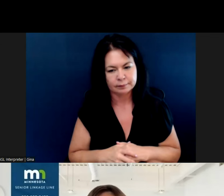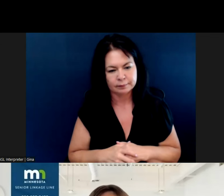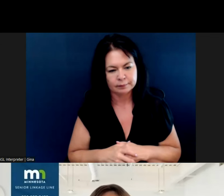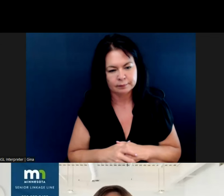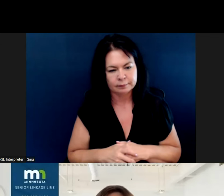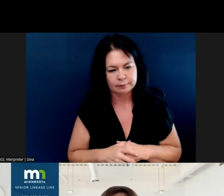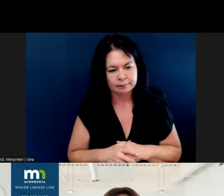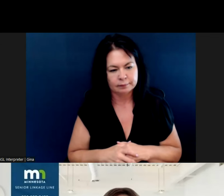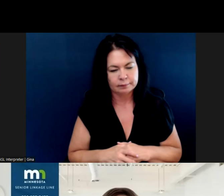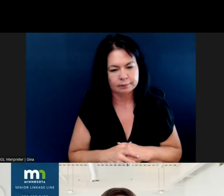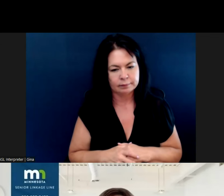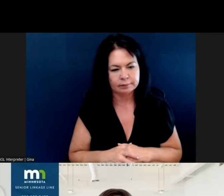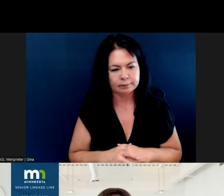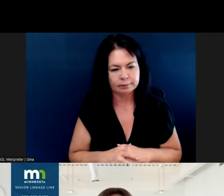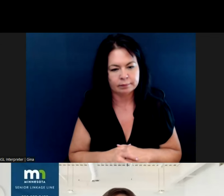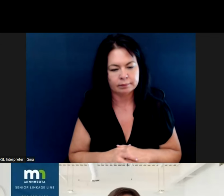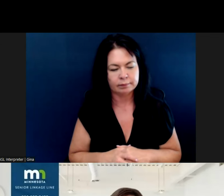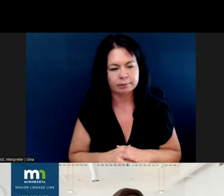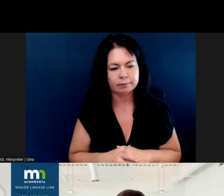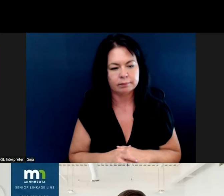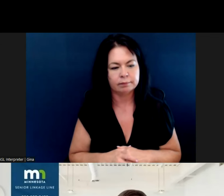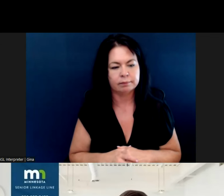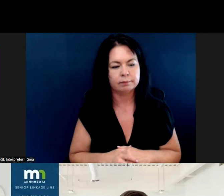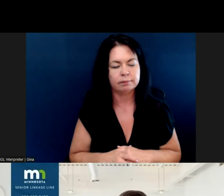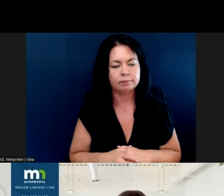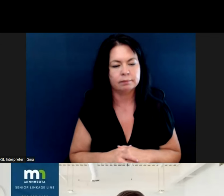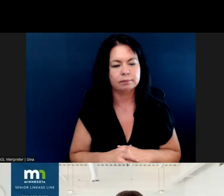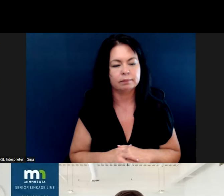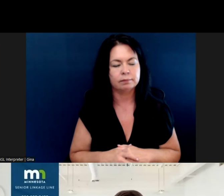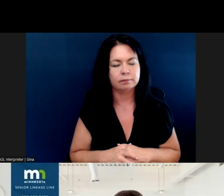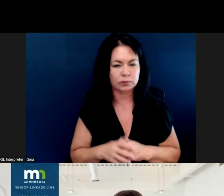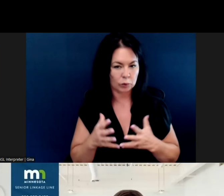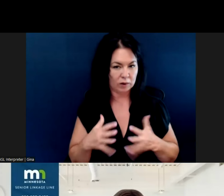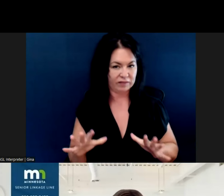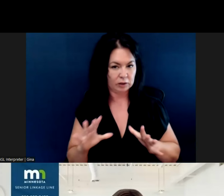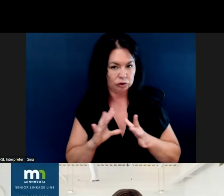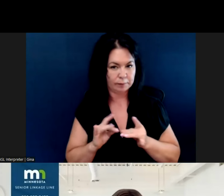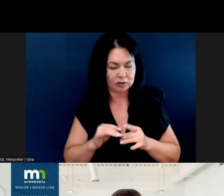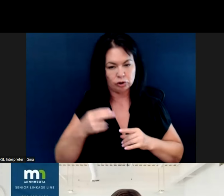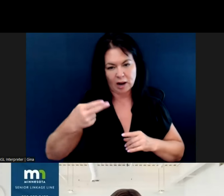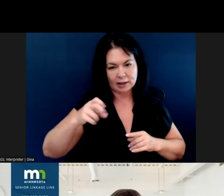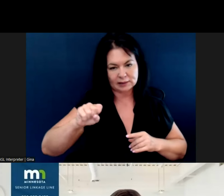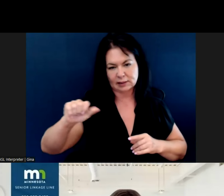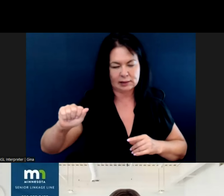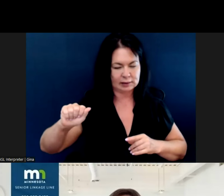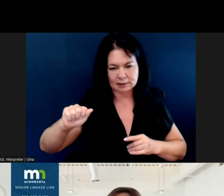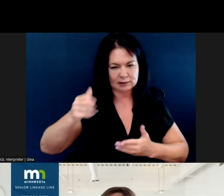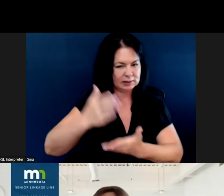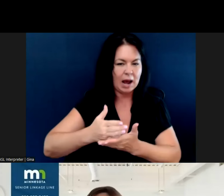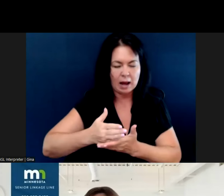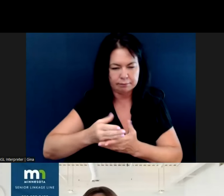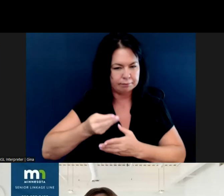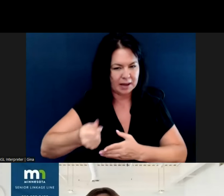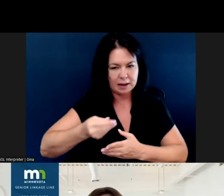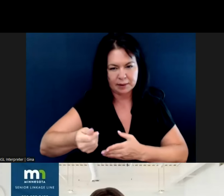All right, so we mentioned, to stop paying those health savings account, or if